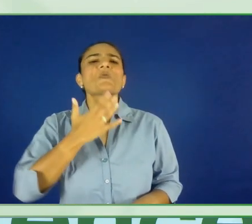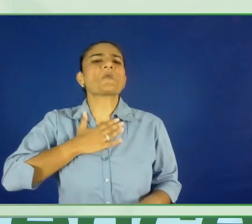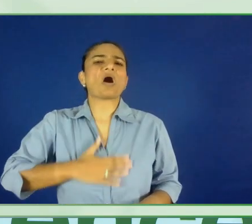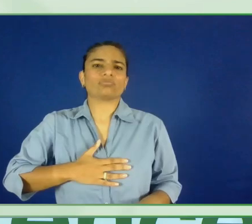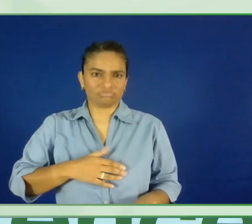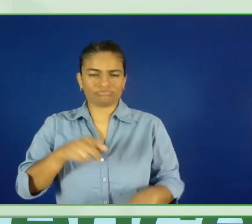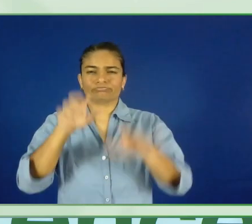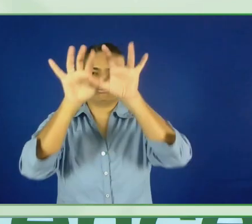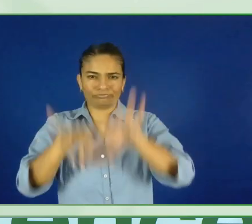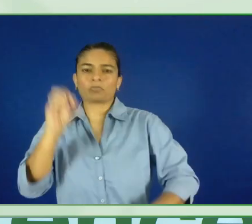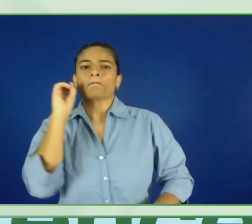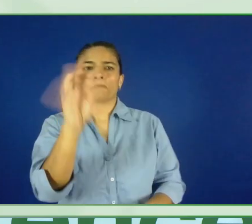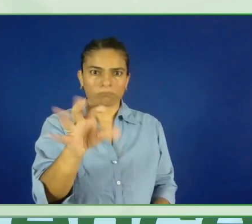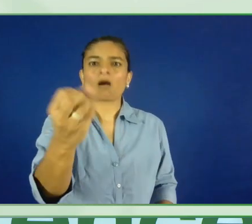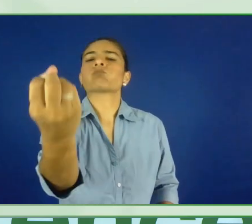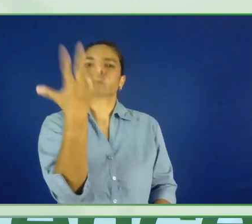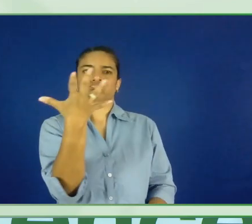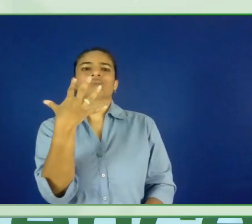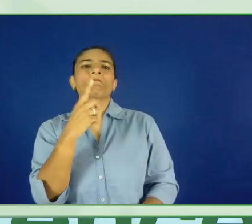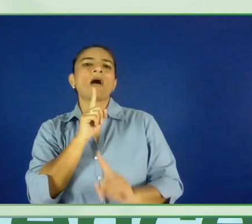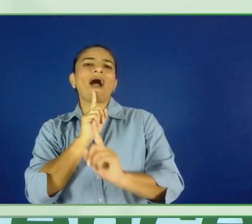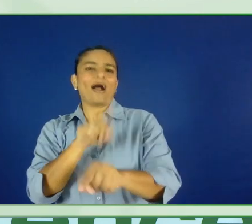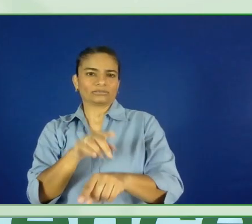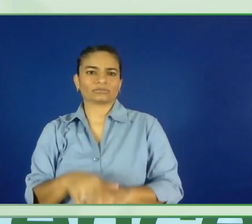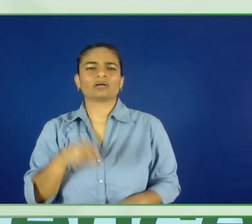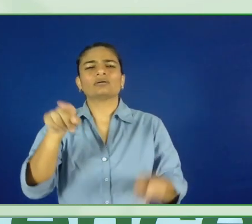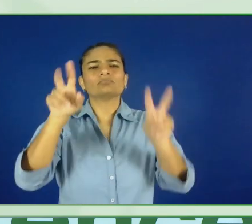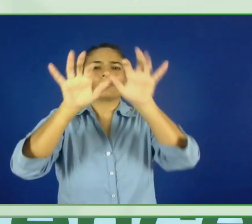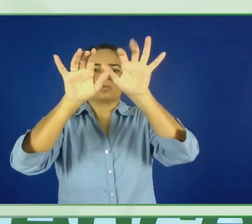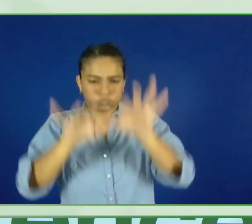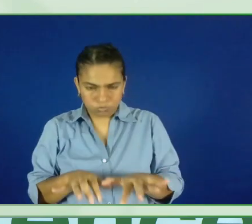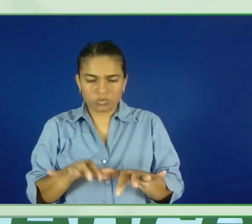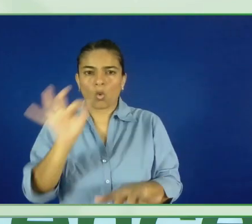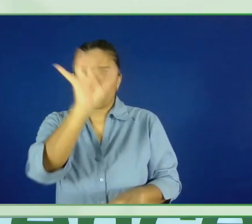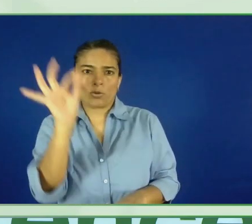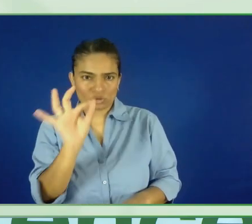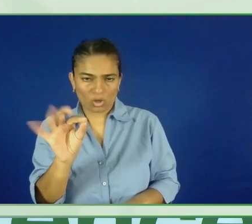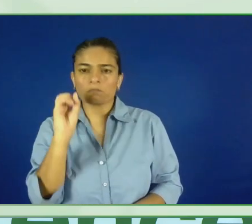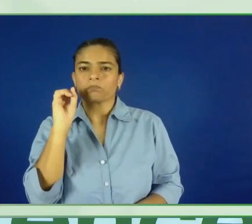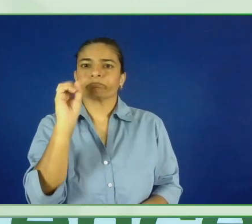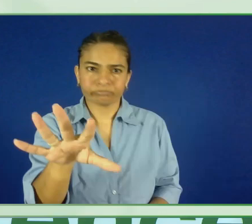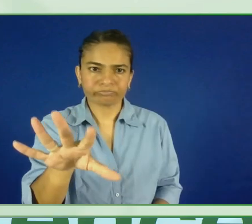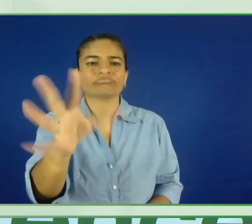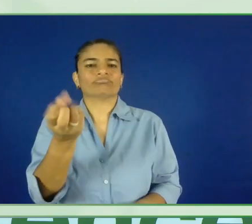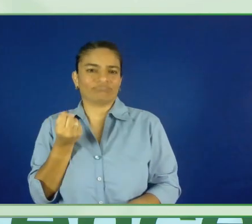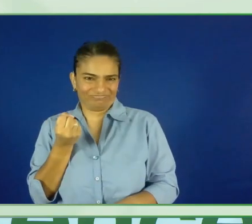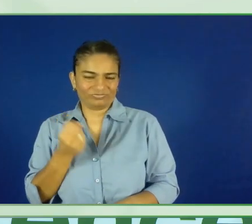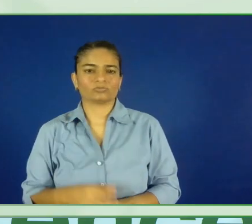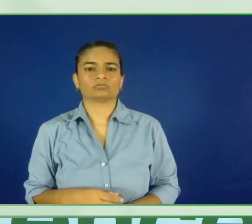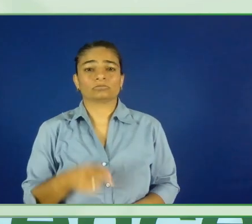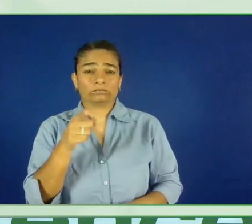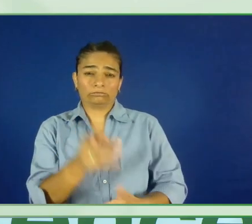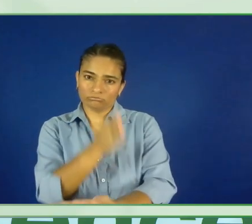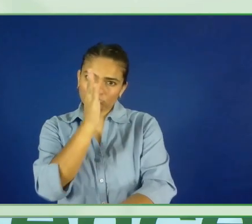answer. And what we built in addition here is you immediately get the